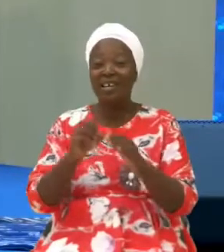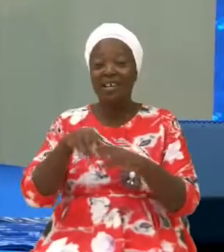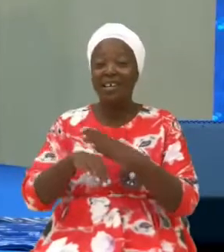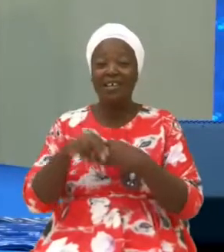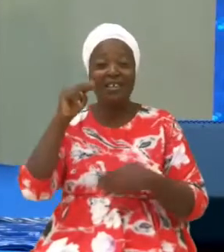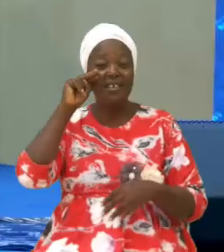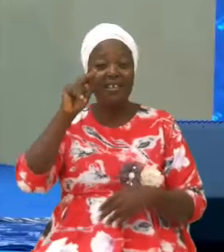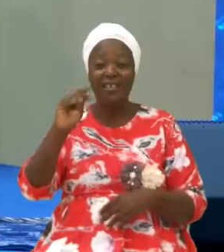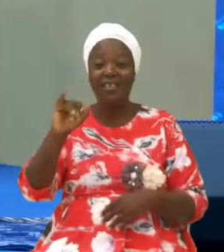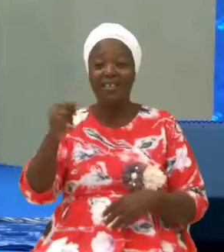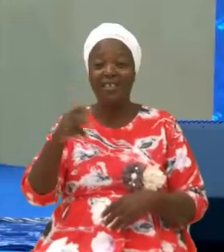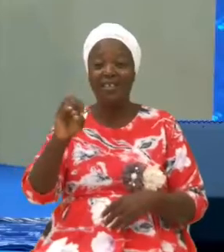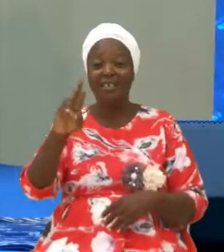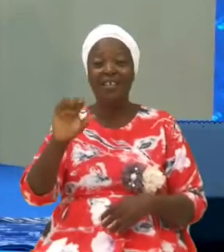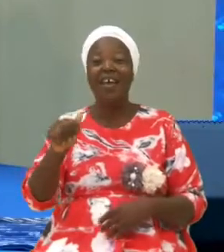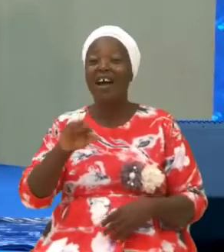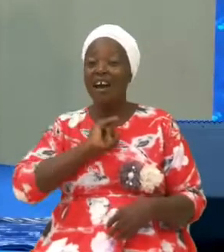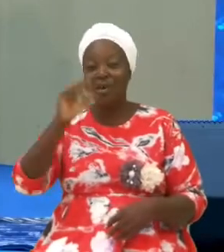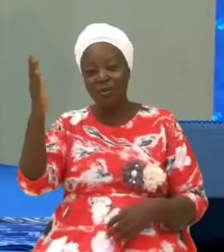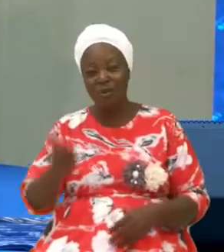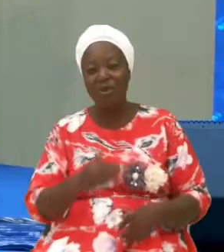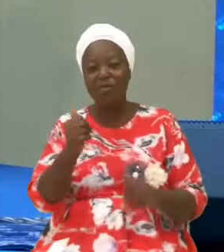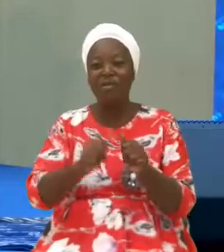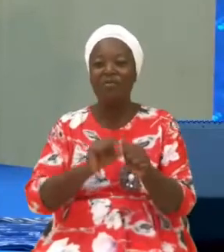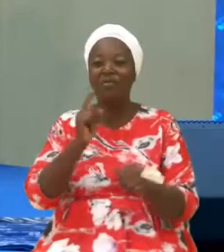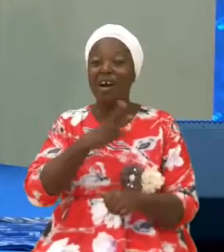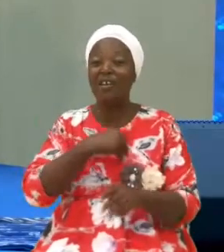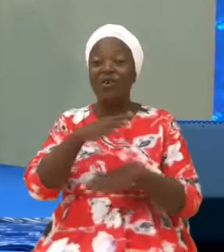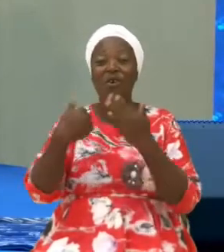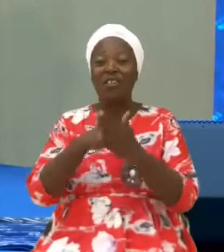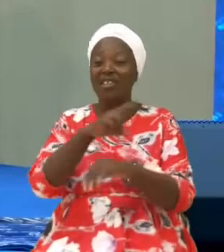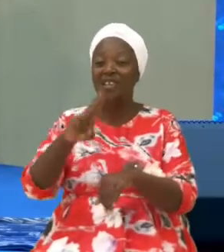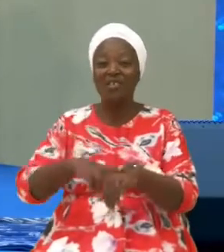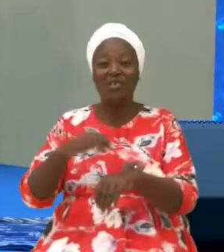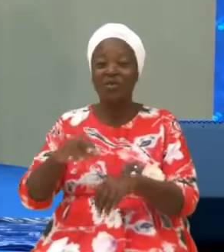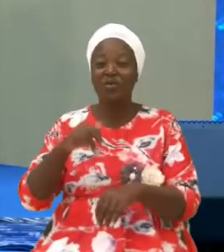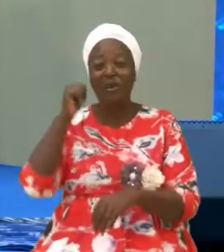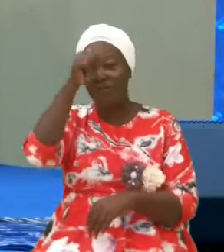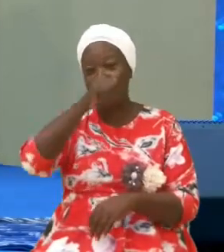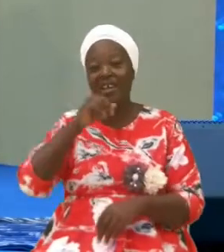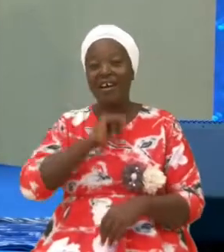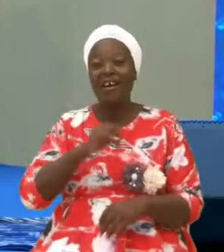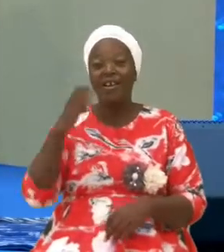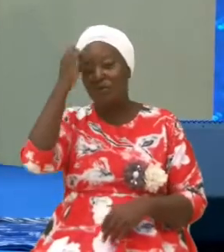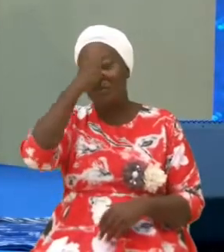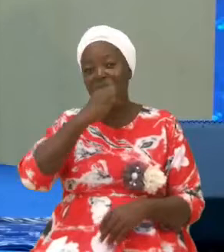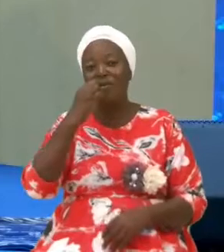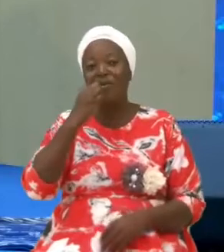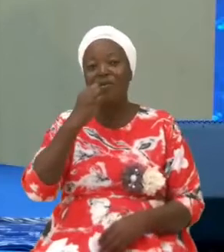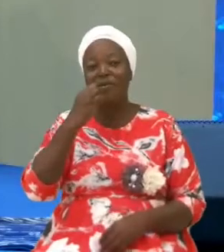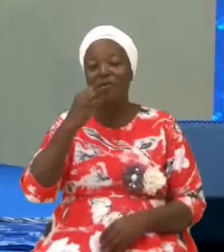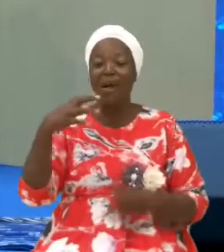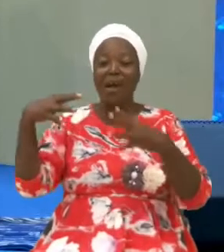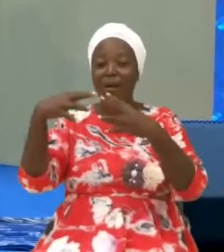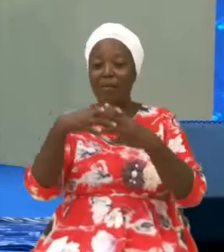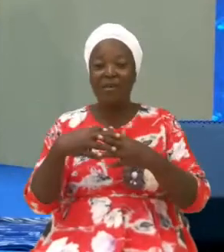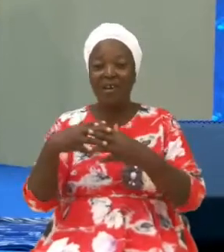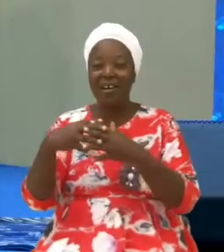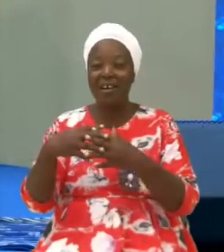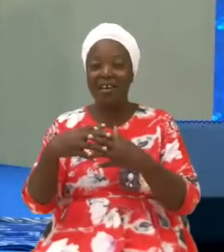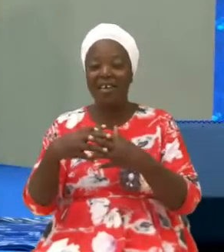All the states of Nigeria, I welcome everyone. And then all the nations of